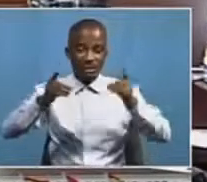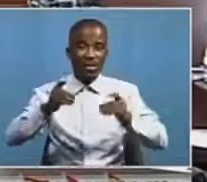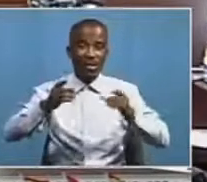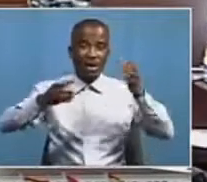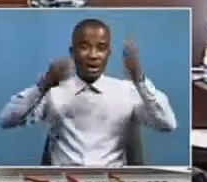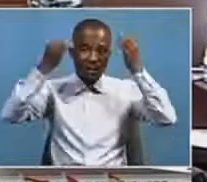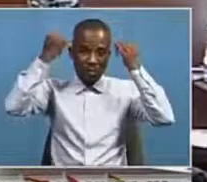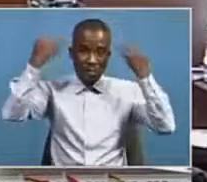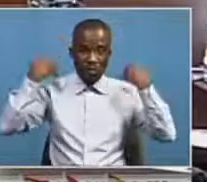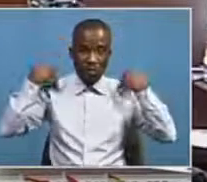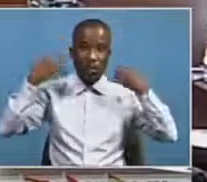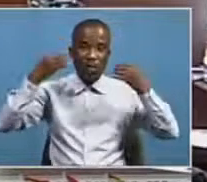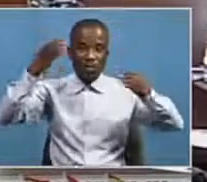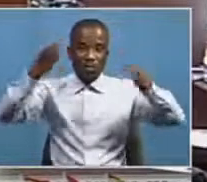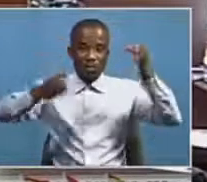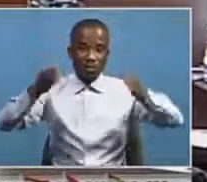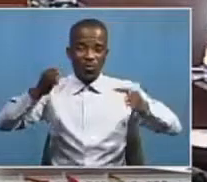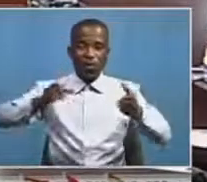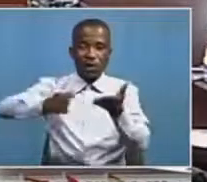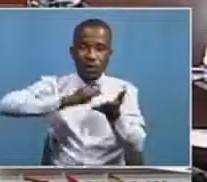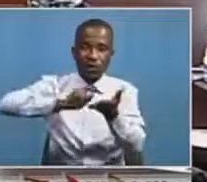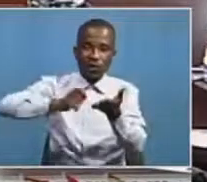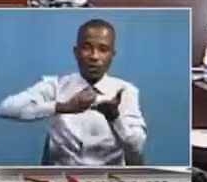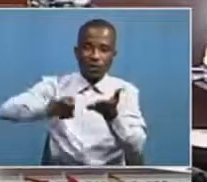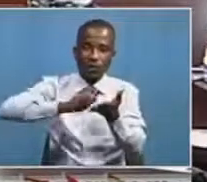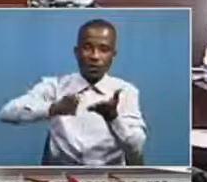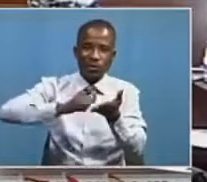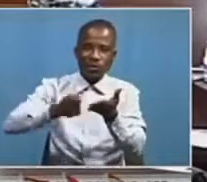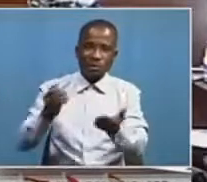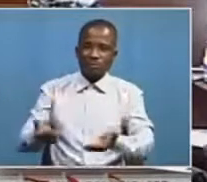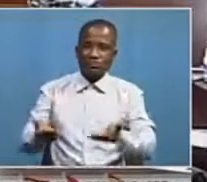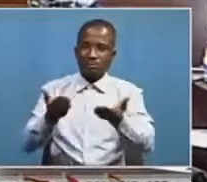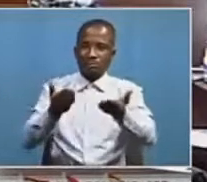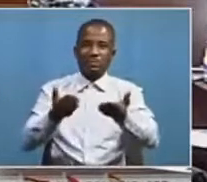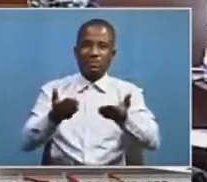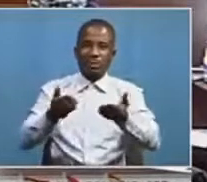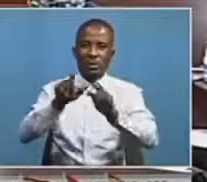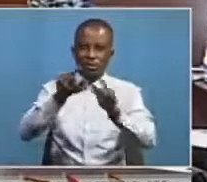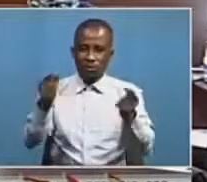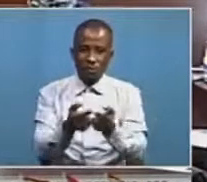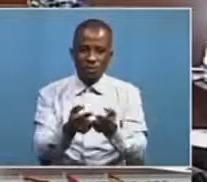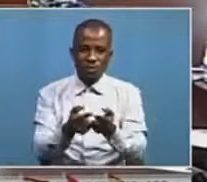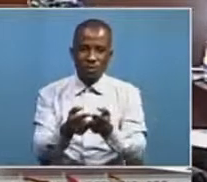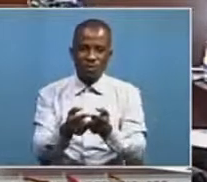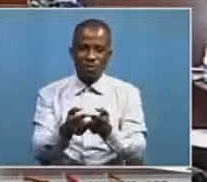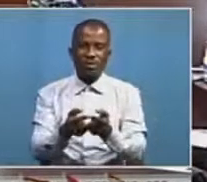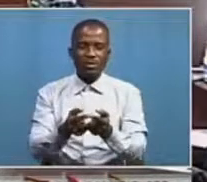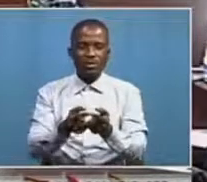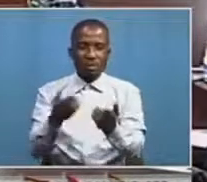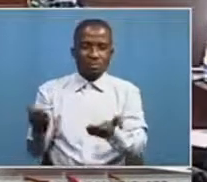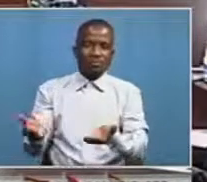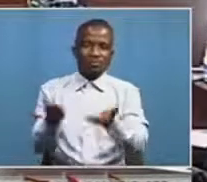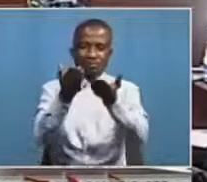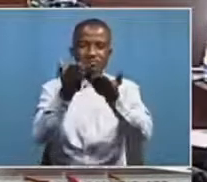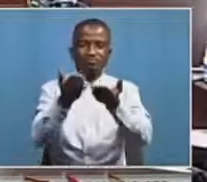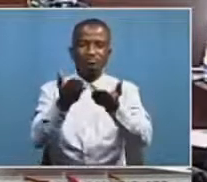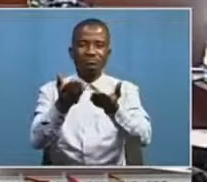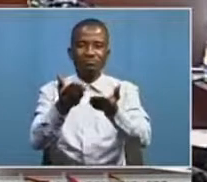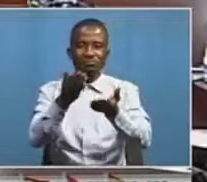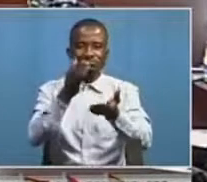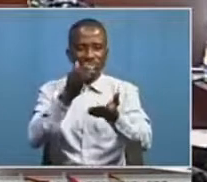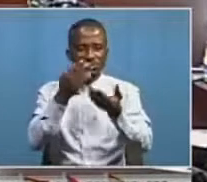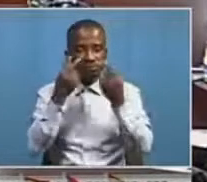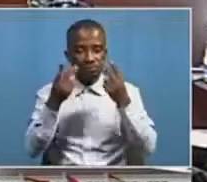directed each of the parties to file a memorandum of issues for trial. The parties complied and filed issues they considered material for